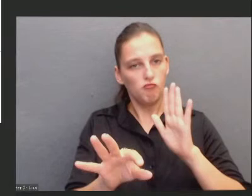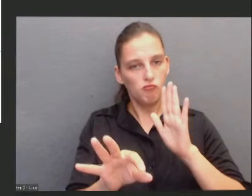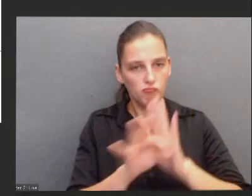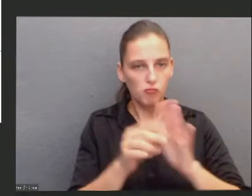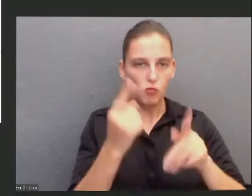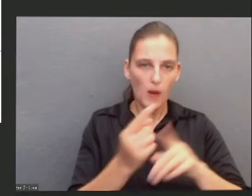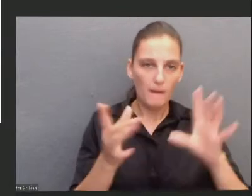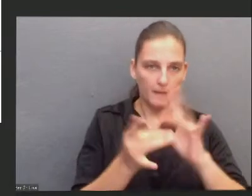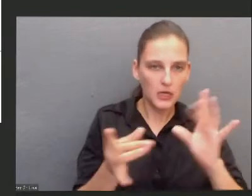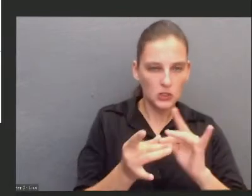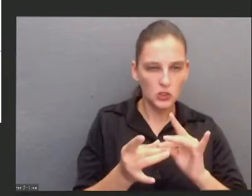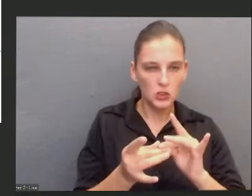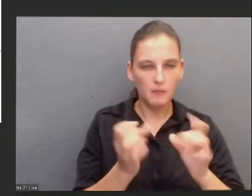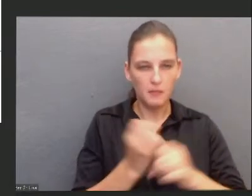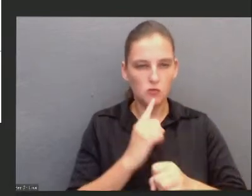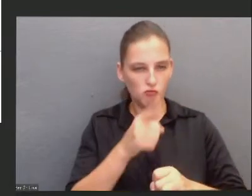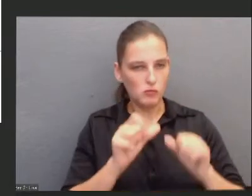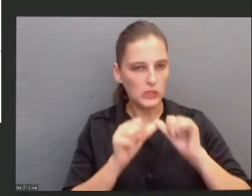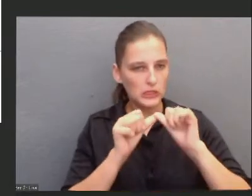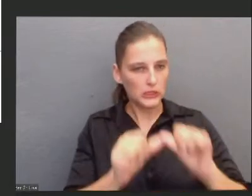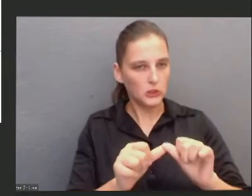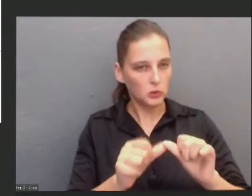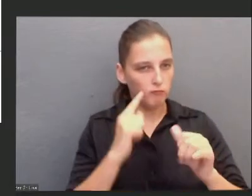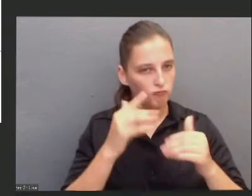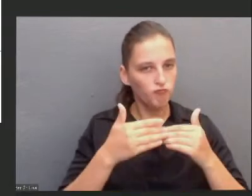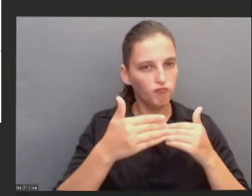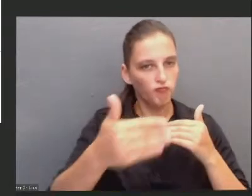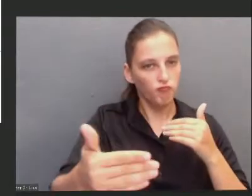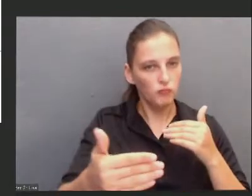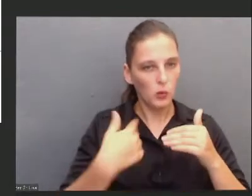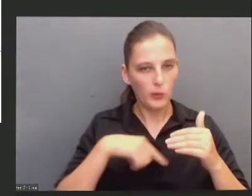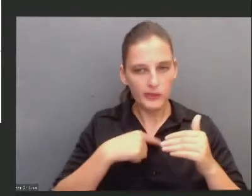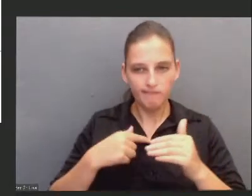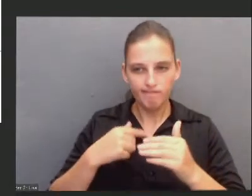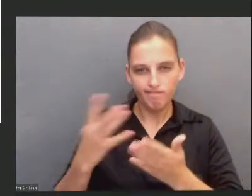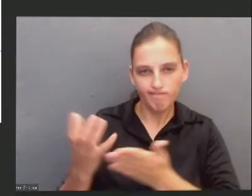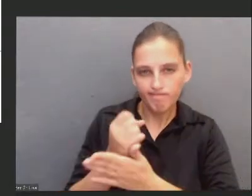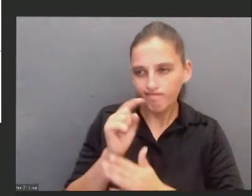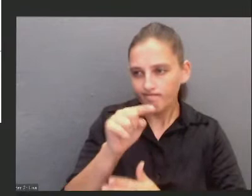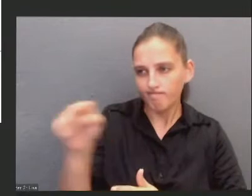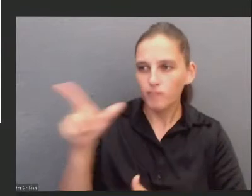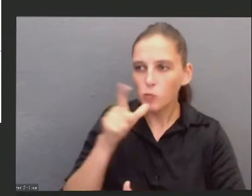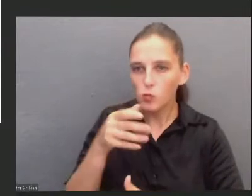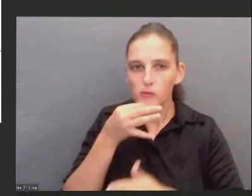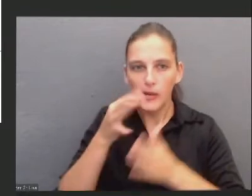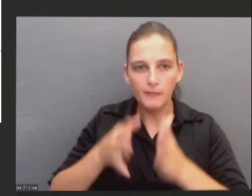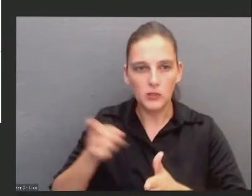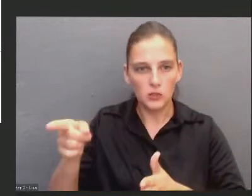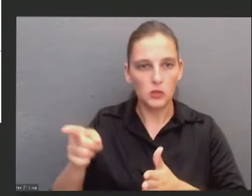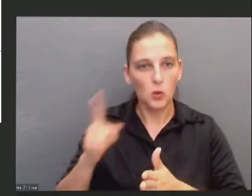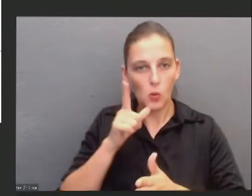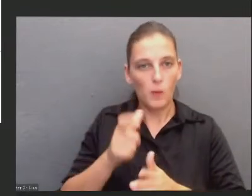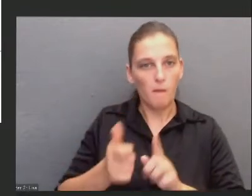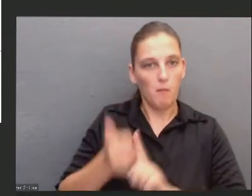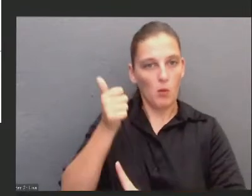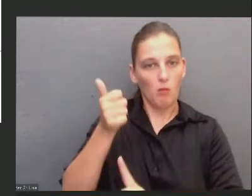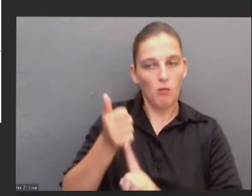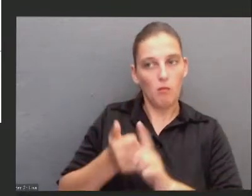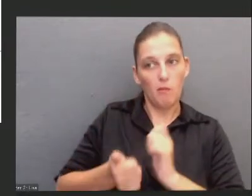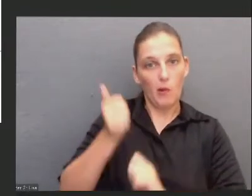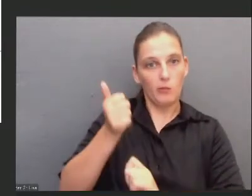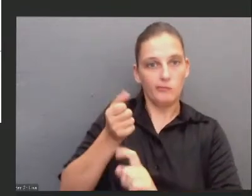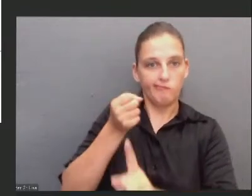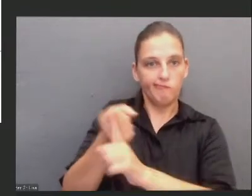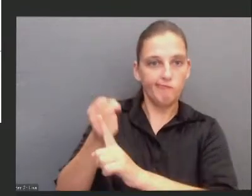time as we tap into the expertise that exists in the communities that have been most affected by the pandemic. So let me just close